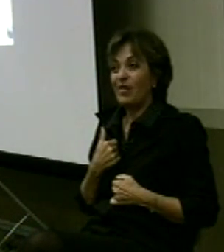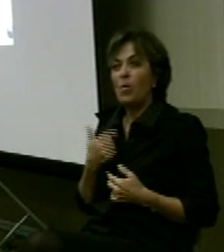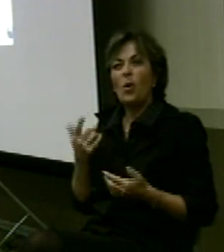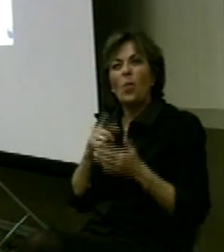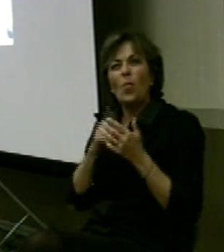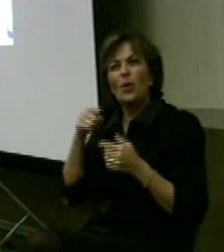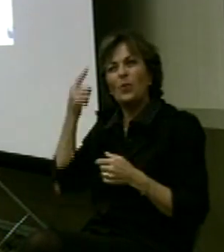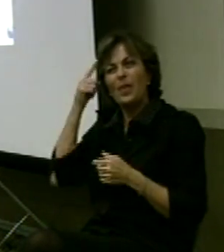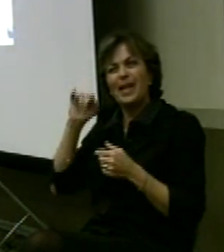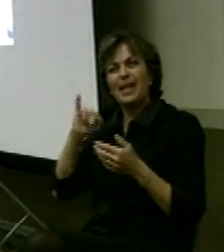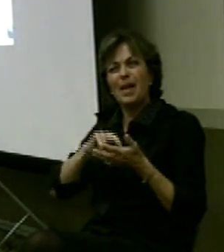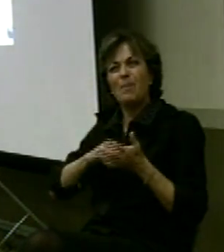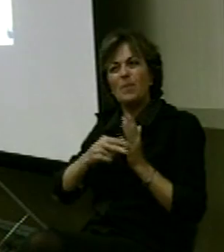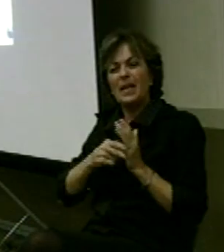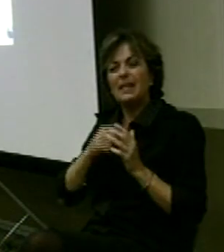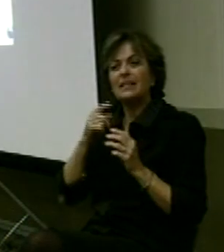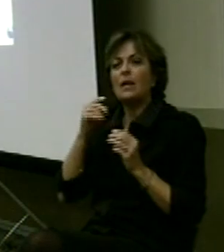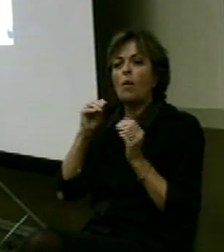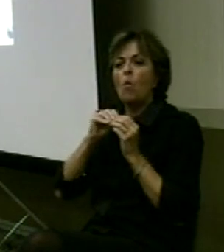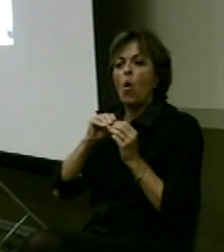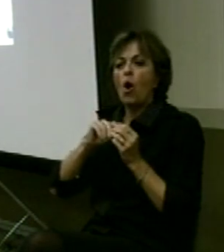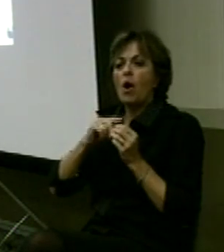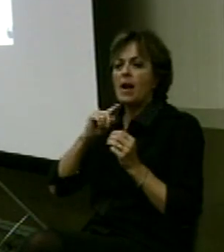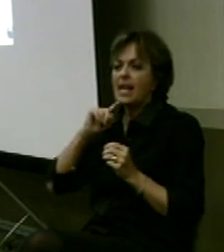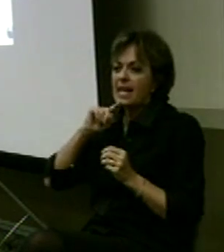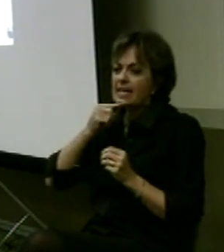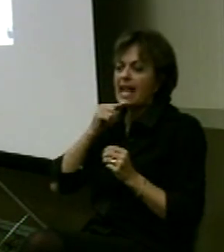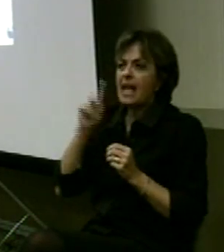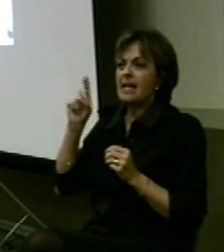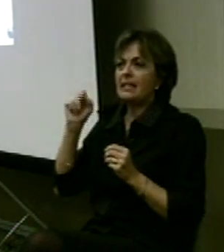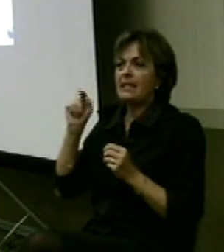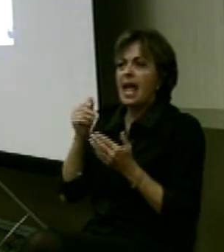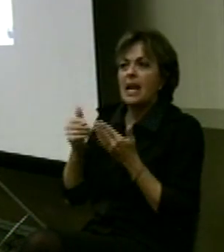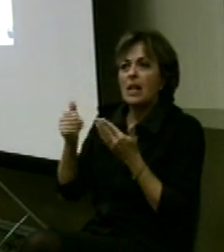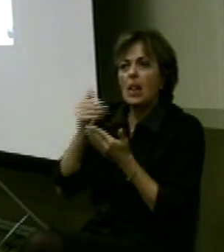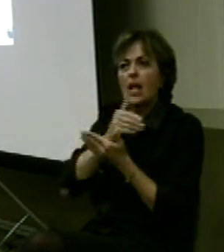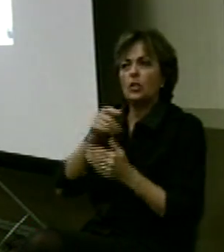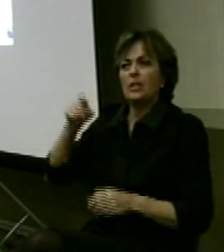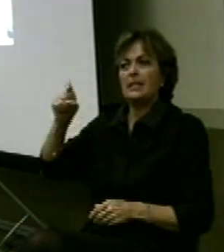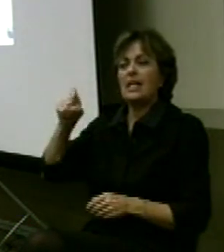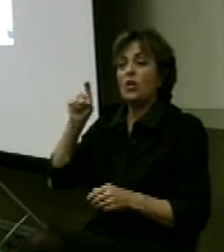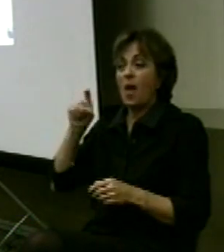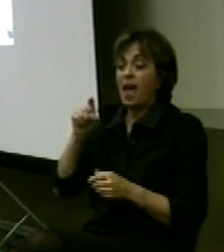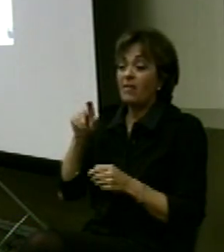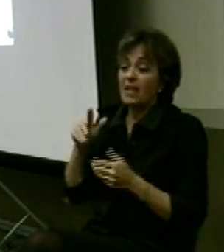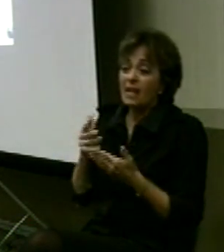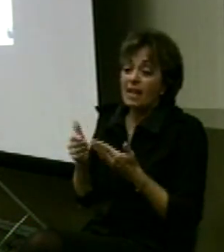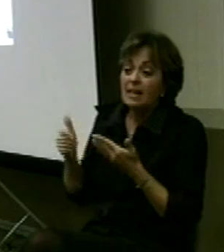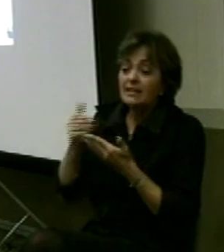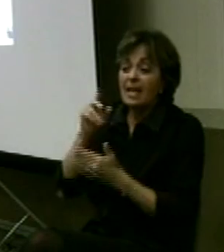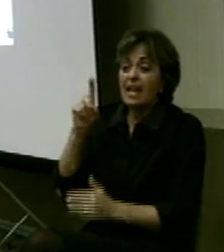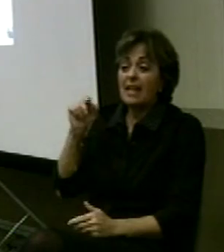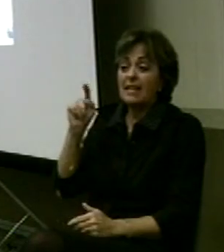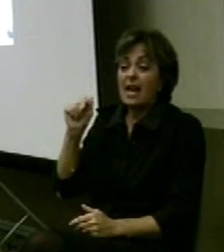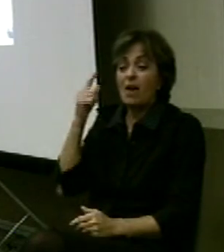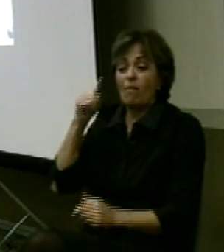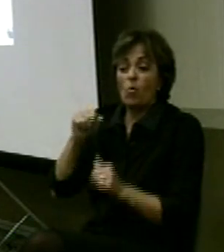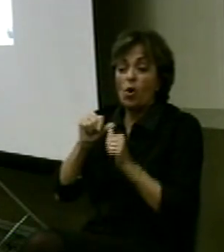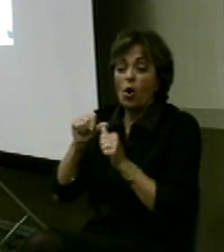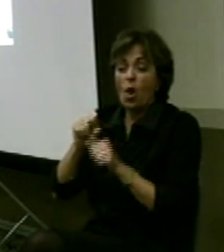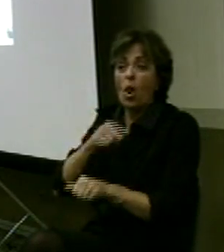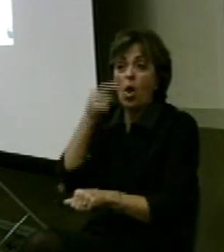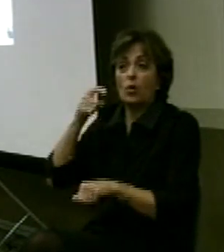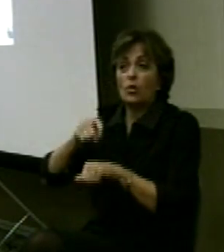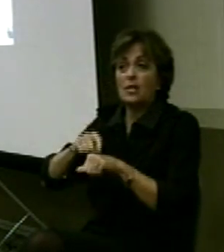No? What do you think it means? Let's look at it. More intense data collection is needed. You have to take data for a longer period of